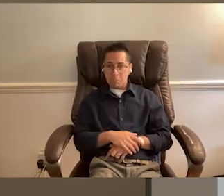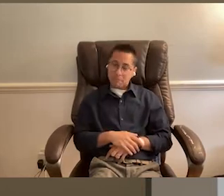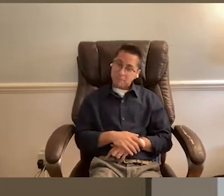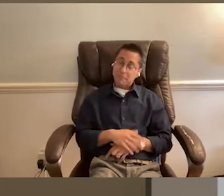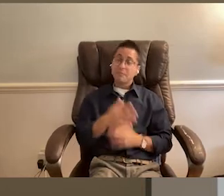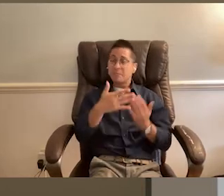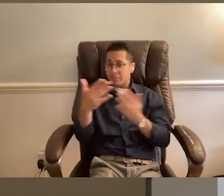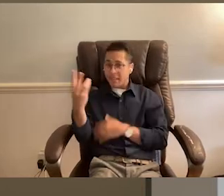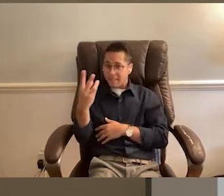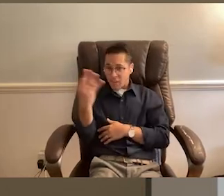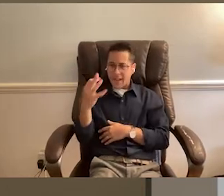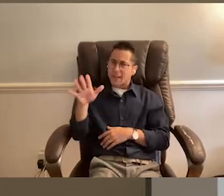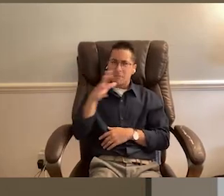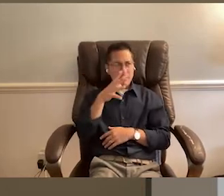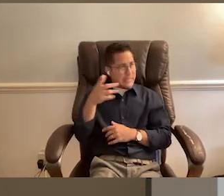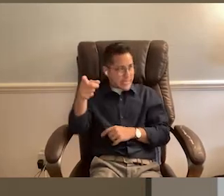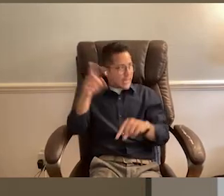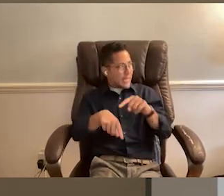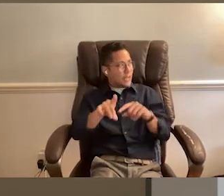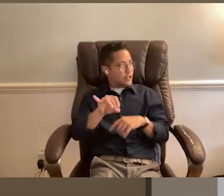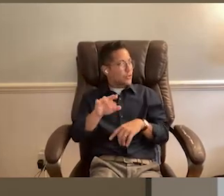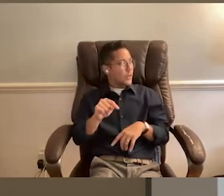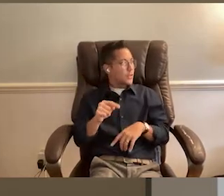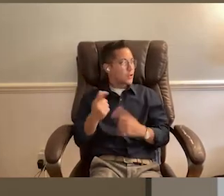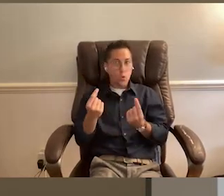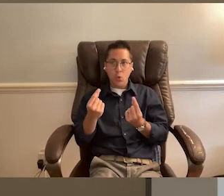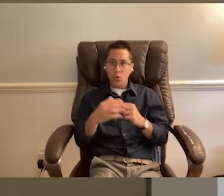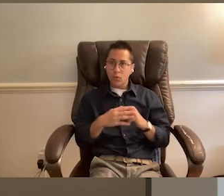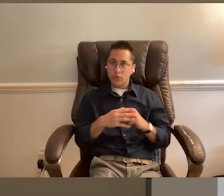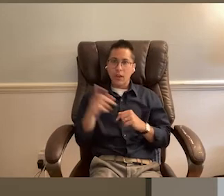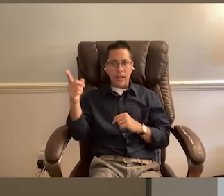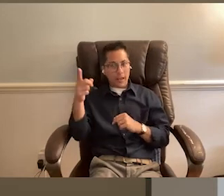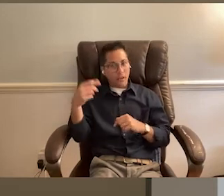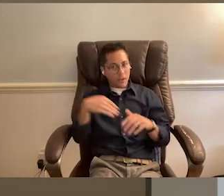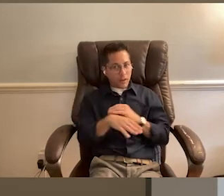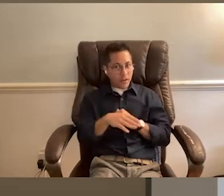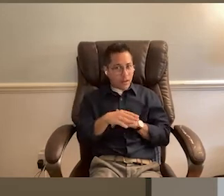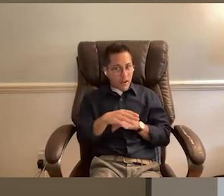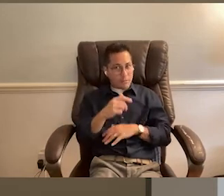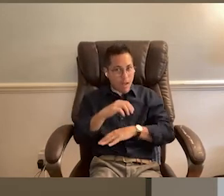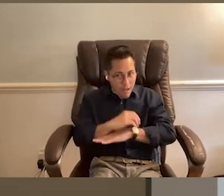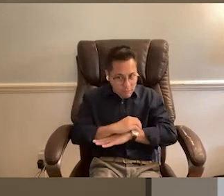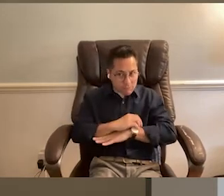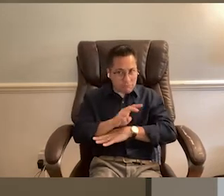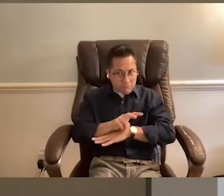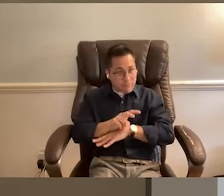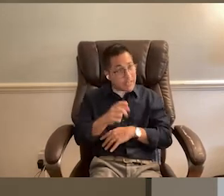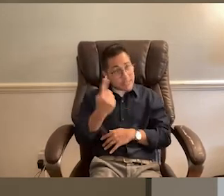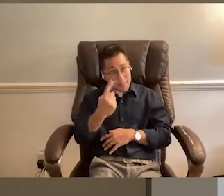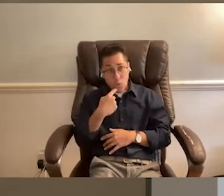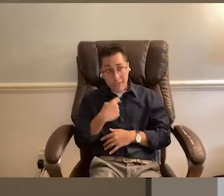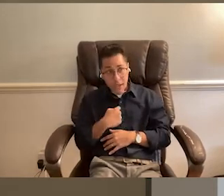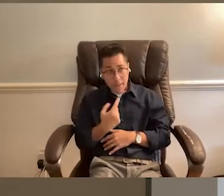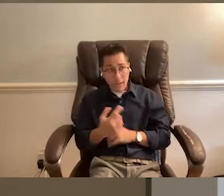laptop to the Wi-Fi on campus, so you need to help him with that tomorrow. And I said, okay, have him, ask me, and I will. The student didn't ask. So